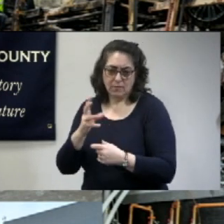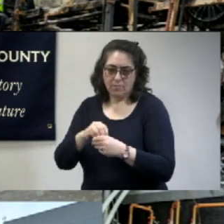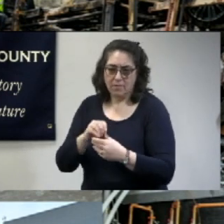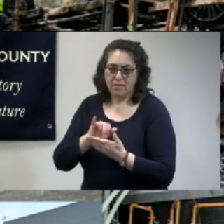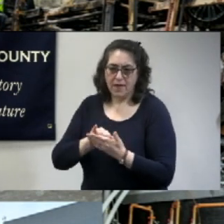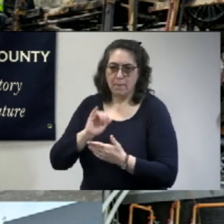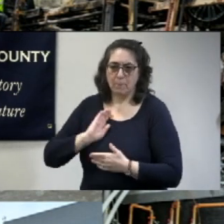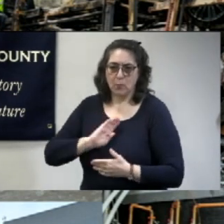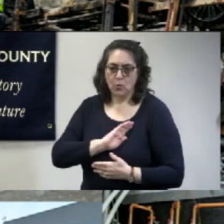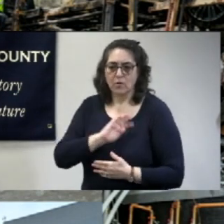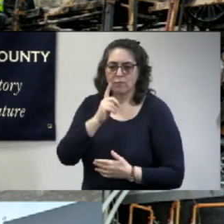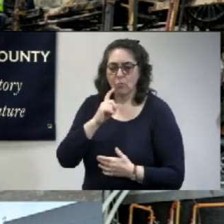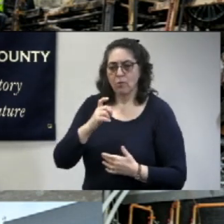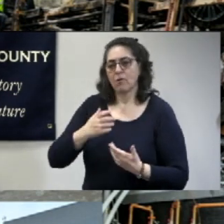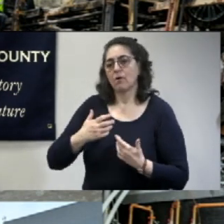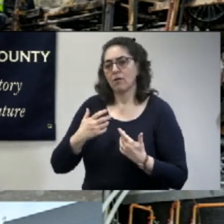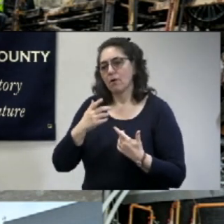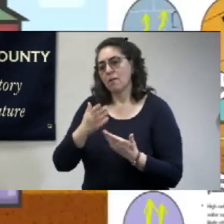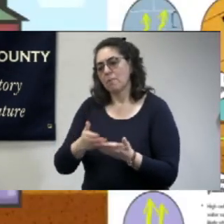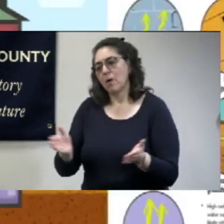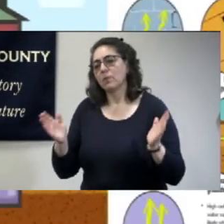for the public health team.